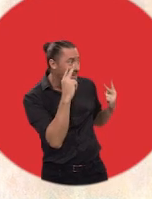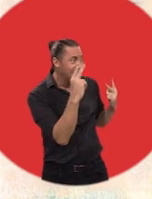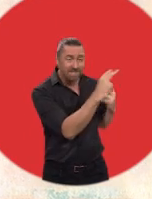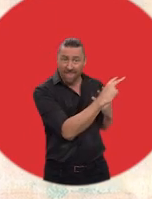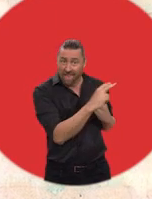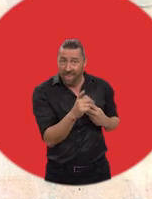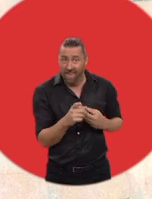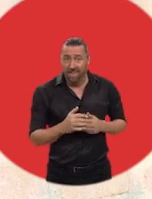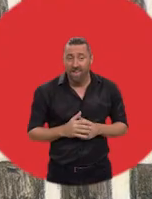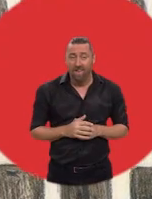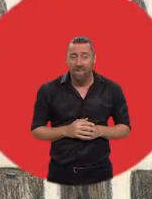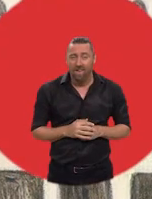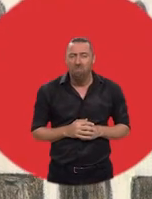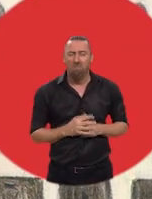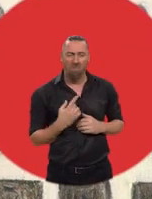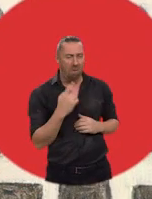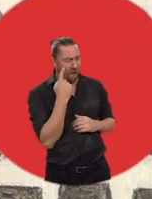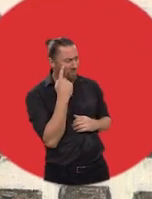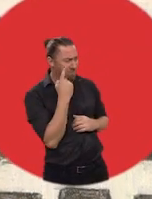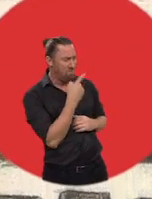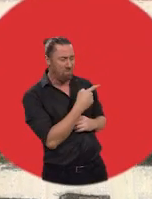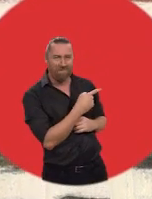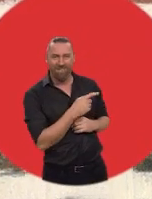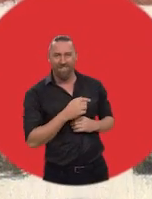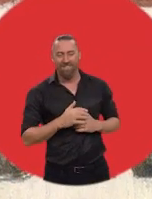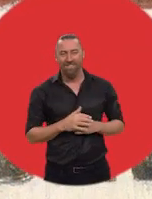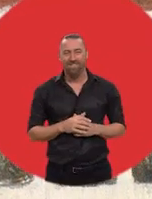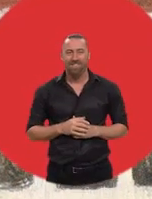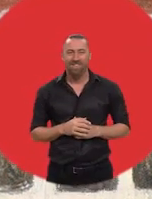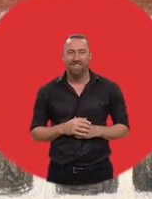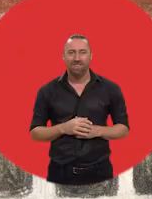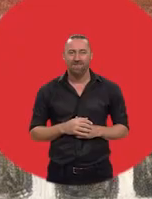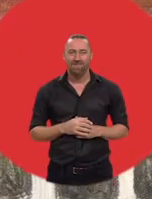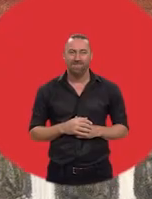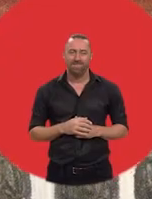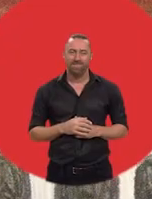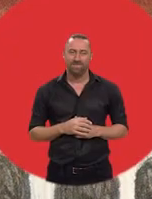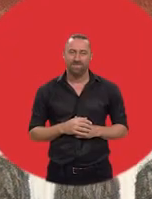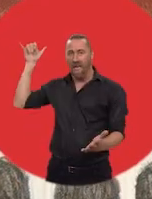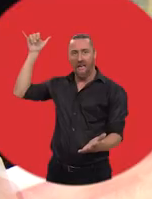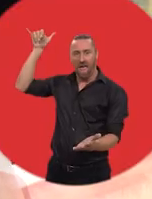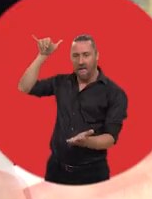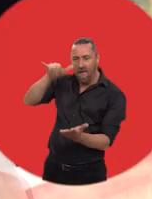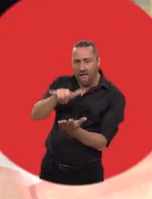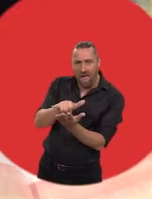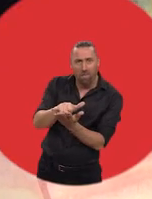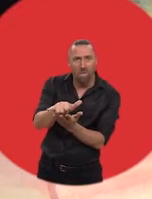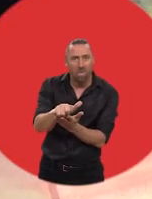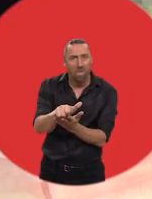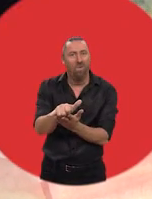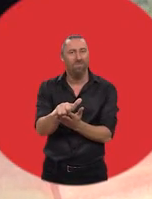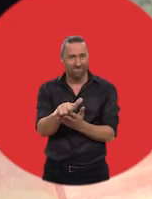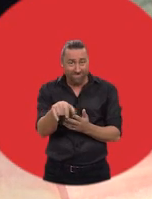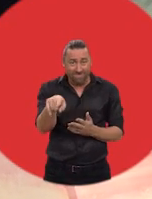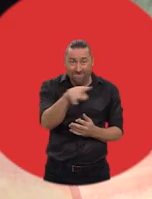the Flying Orchestra flew into town and visited. Let's go back and have a look. There was a symphony at